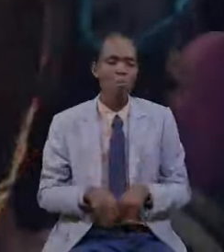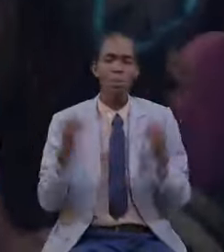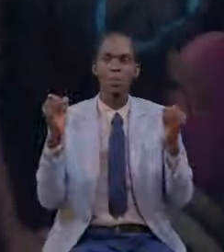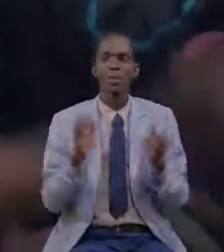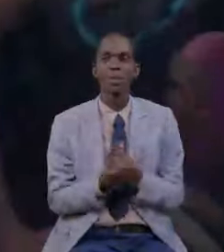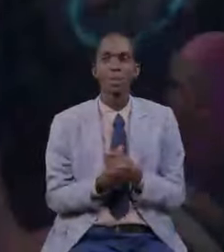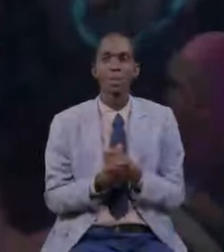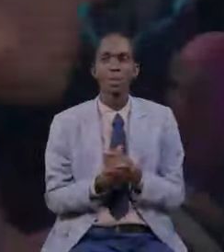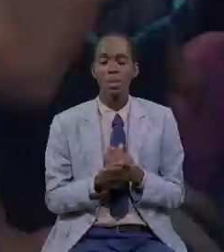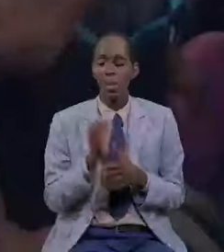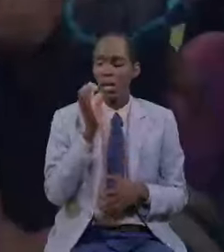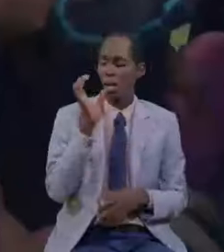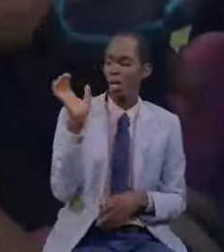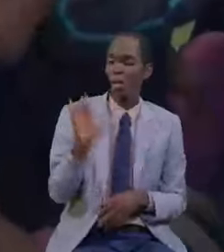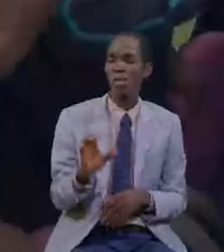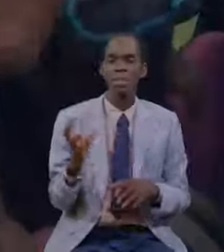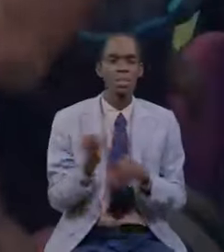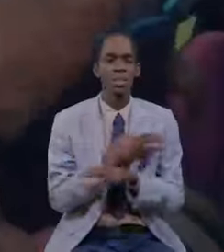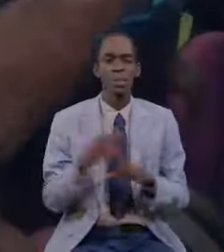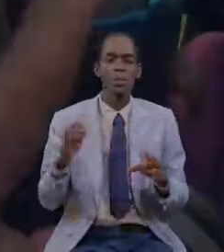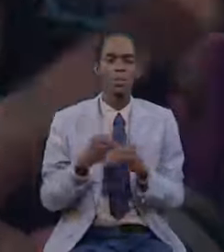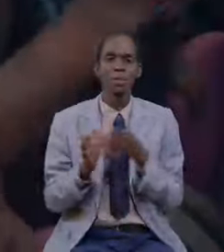Curse taken away.